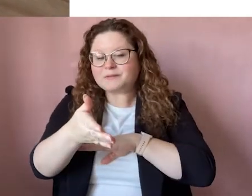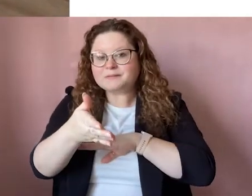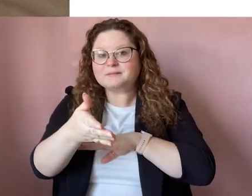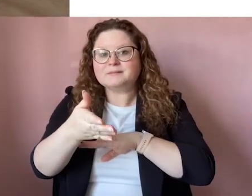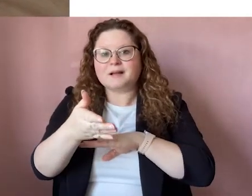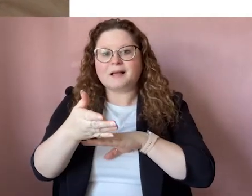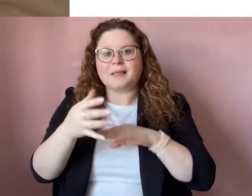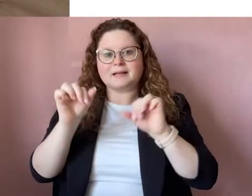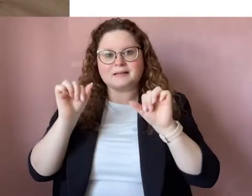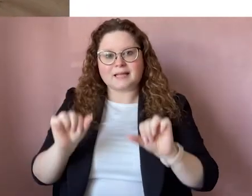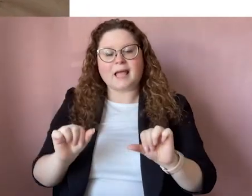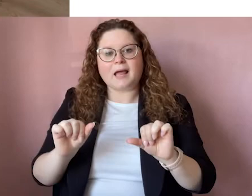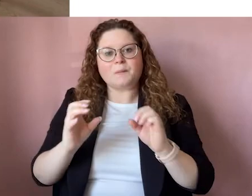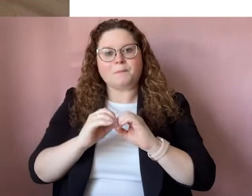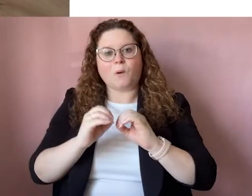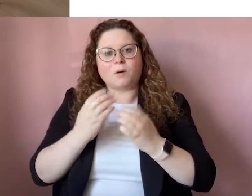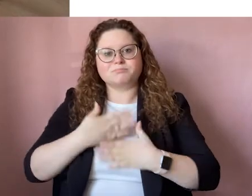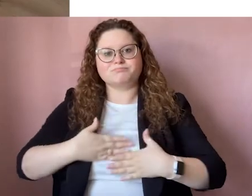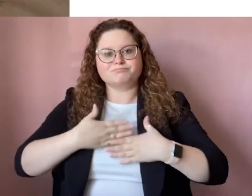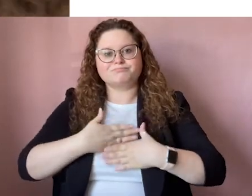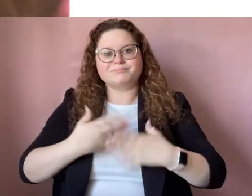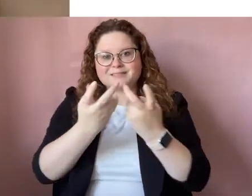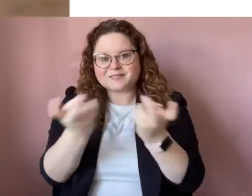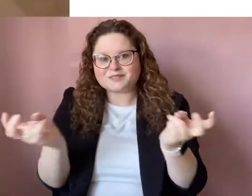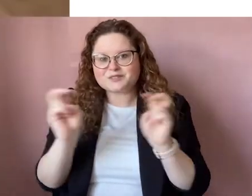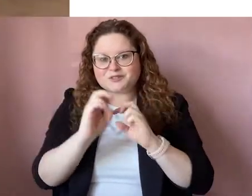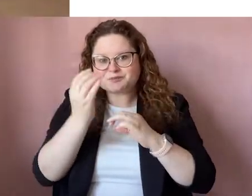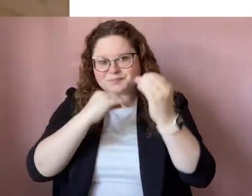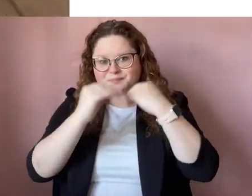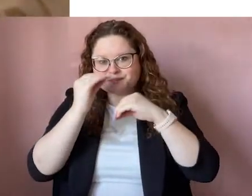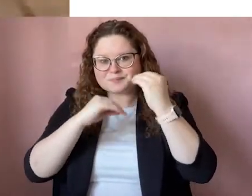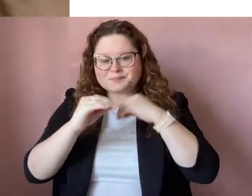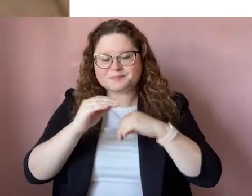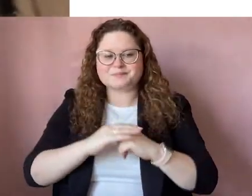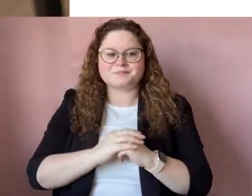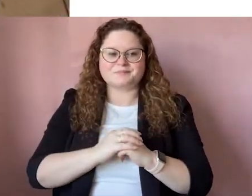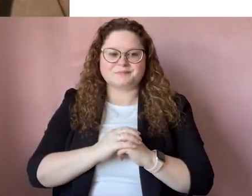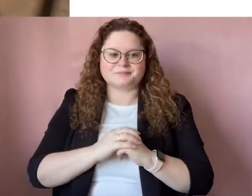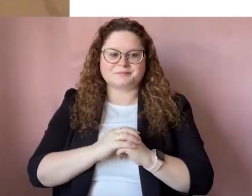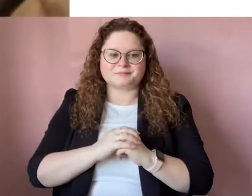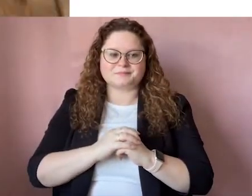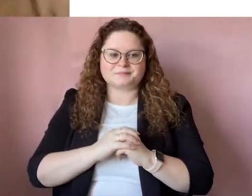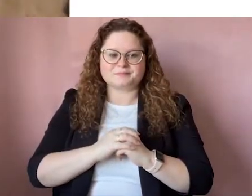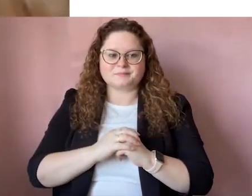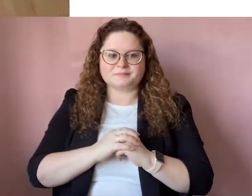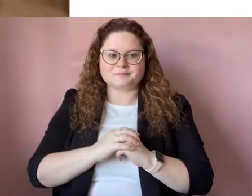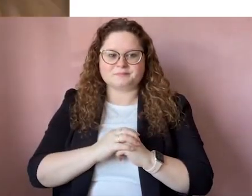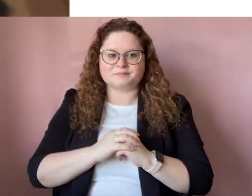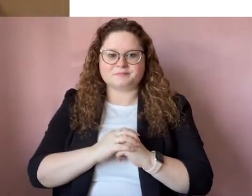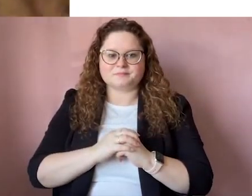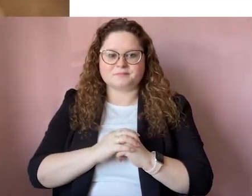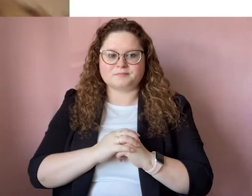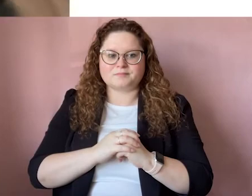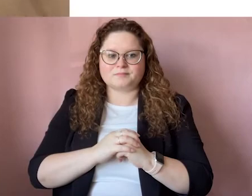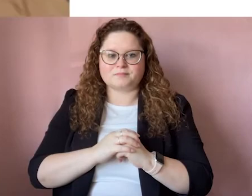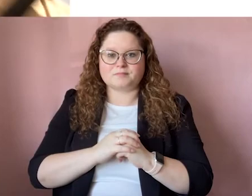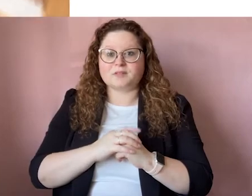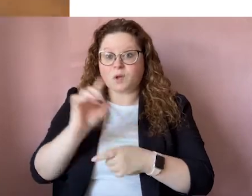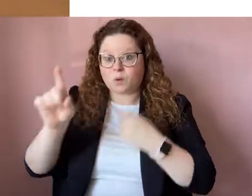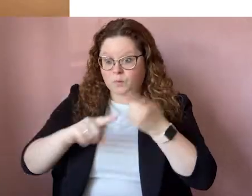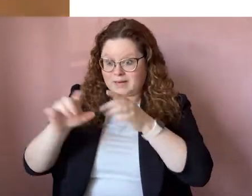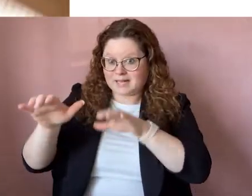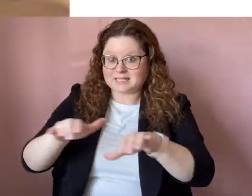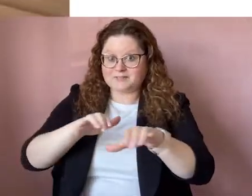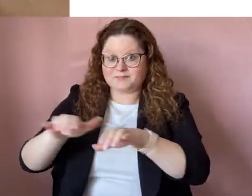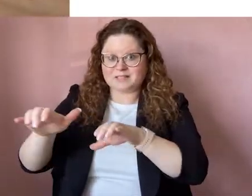you get through those tricky times. One of the things that you do want to consider is that you should always supervise your pet when they're doing these